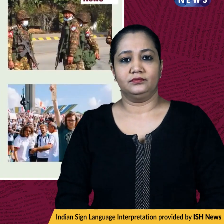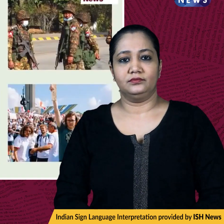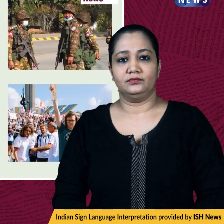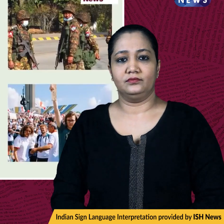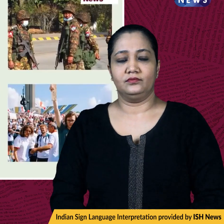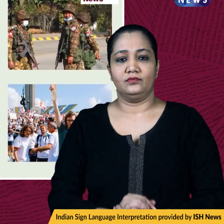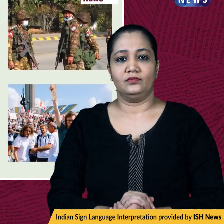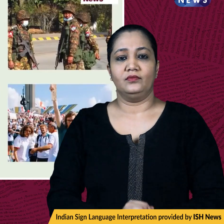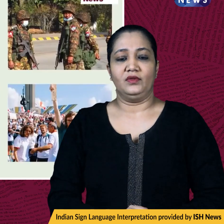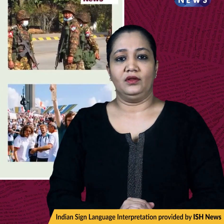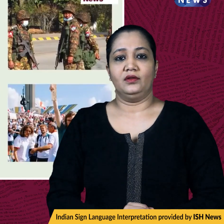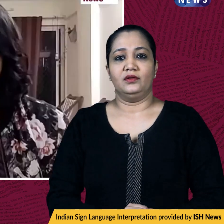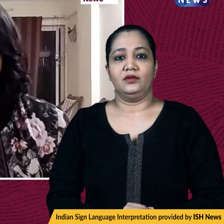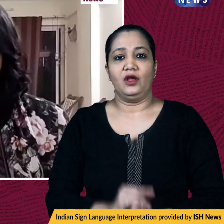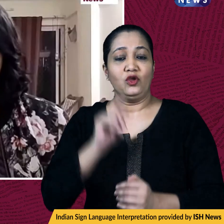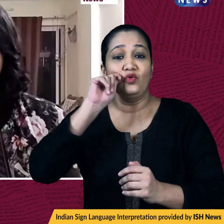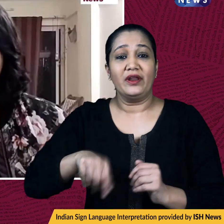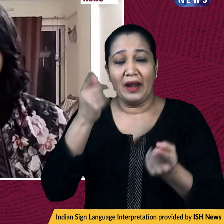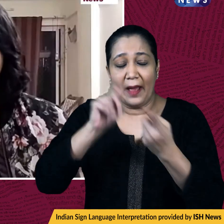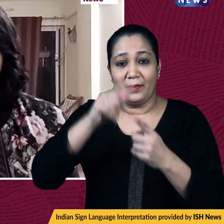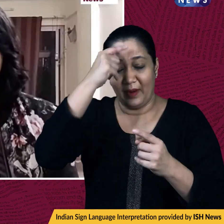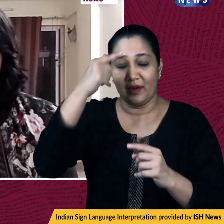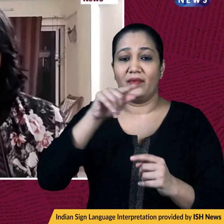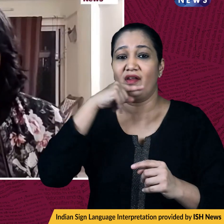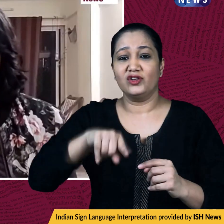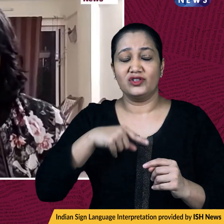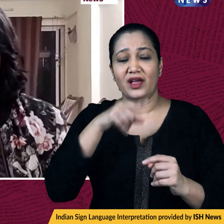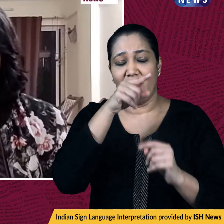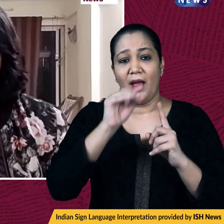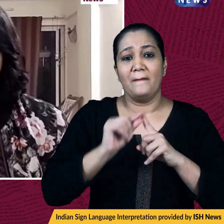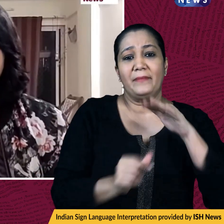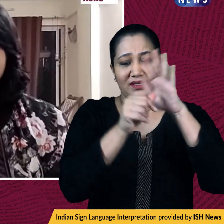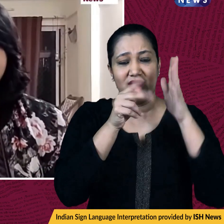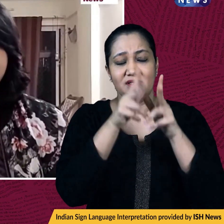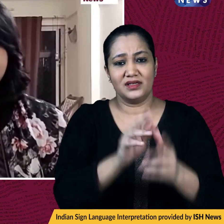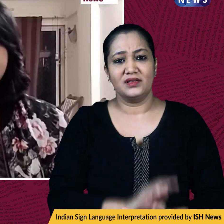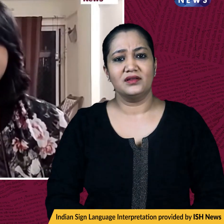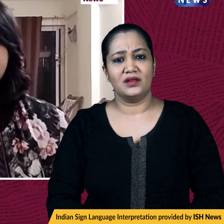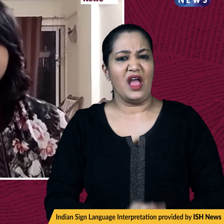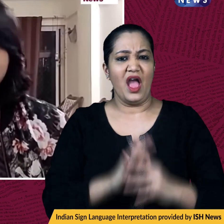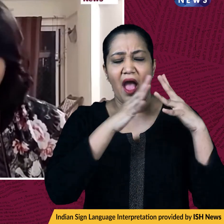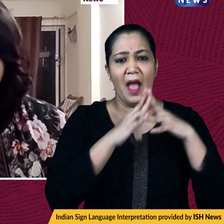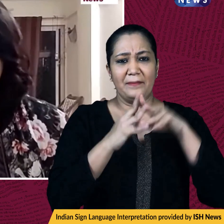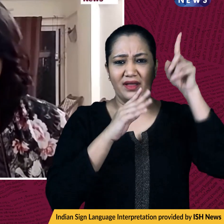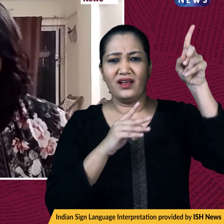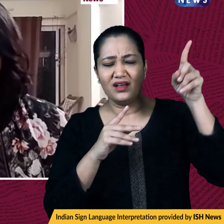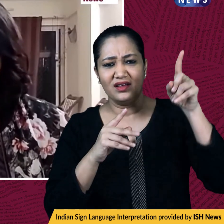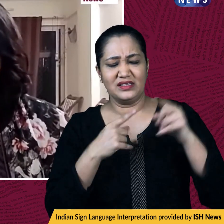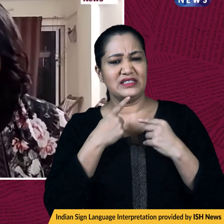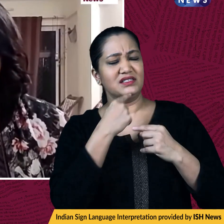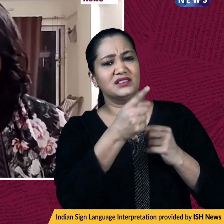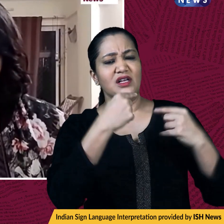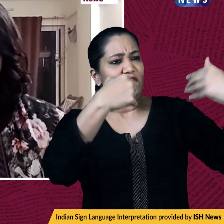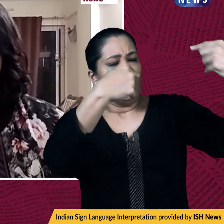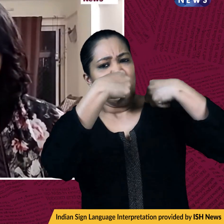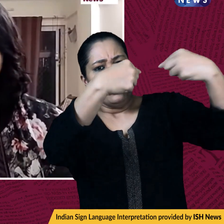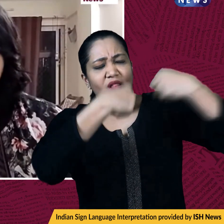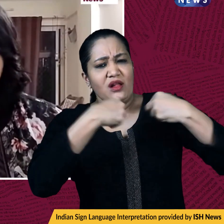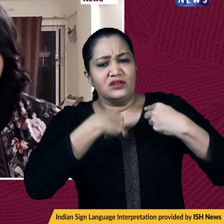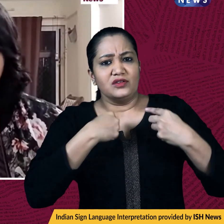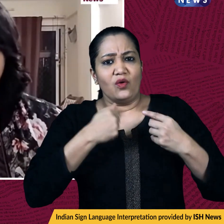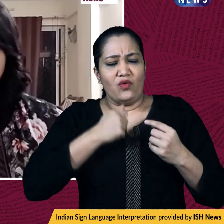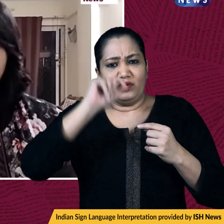Finance Secretary T.V. Somanathan also in an interview with ANI interestingly said, and I quote, "Bitcoin, Ethereum or NFT will